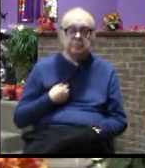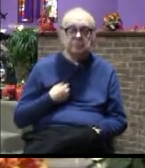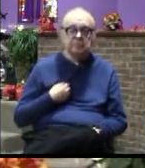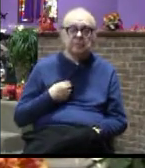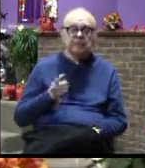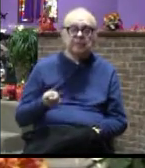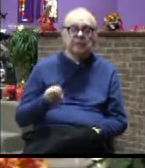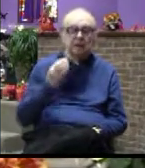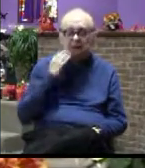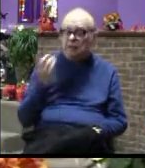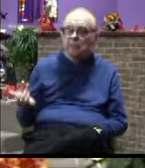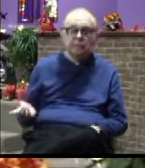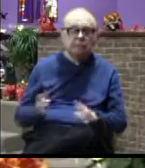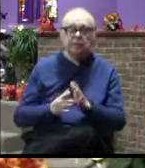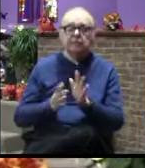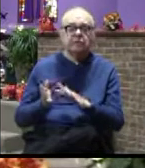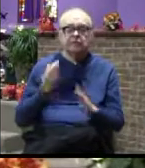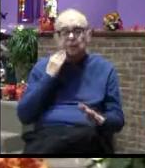Did he know us?